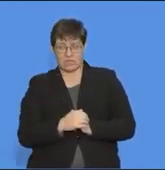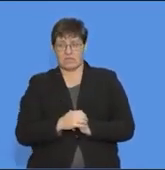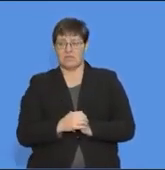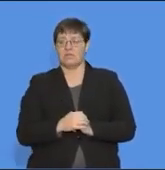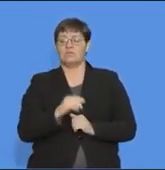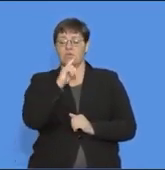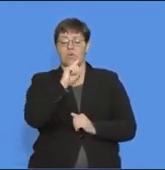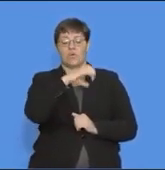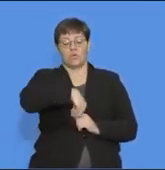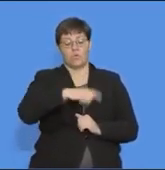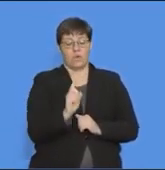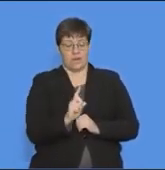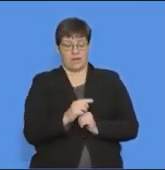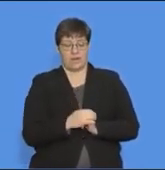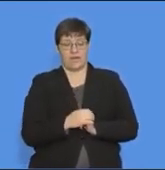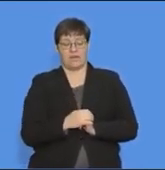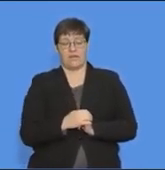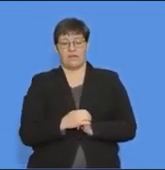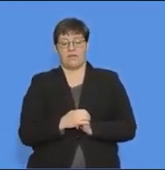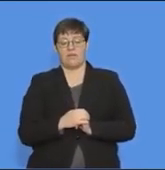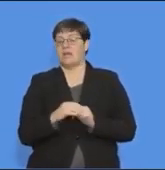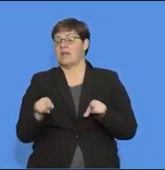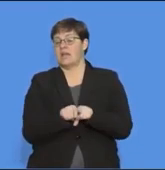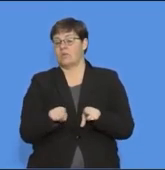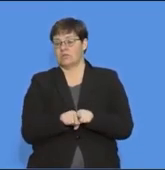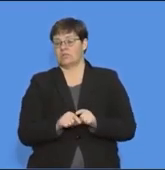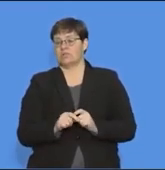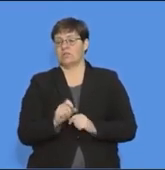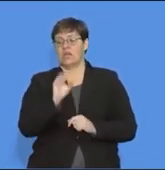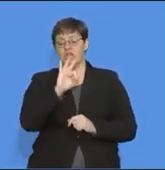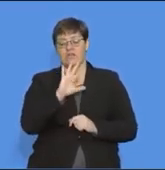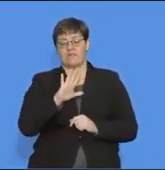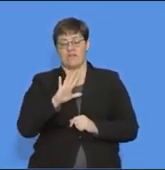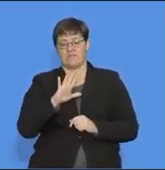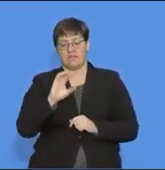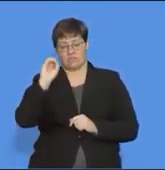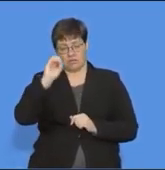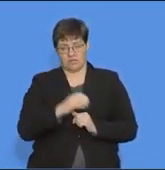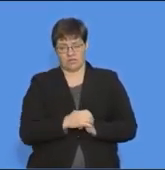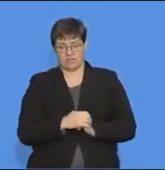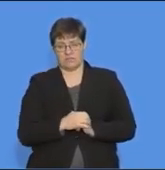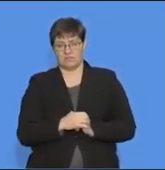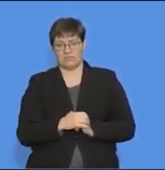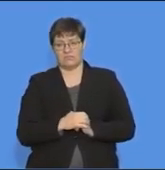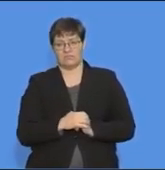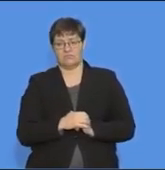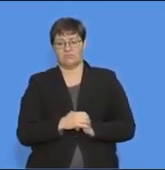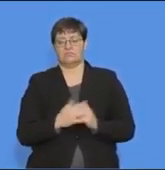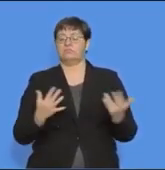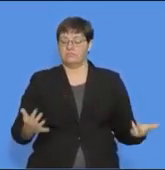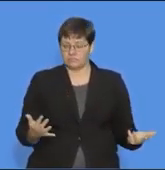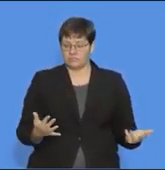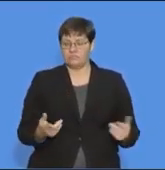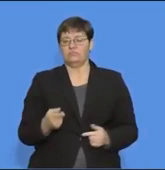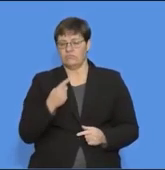degrees. Then Q1 will be equals to 35 degrees, right?